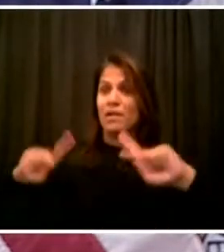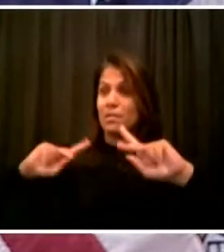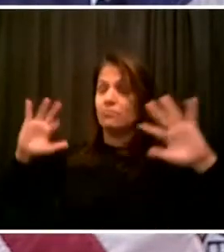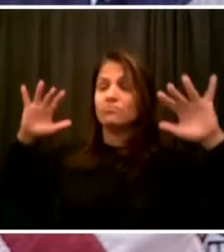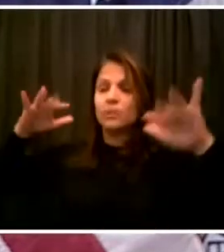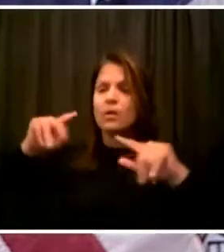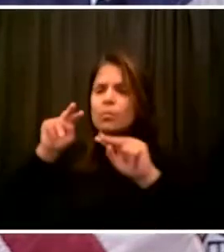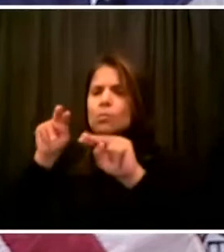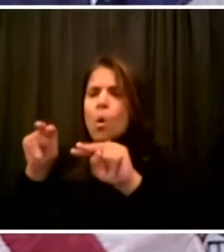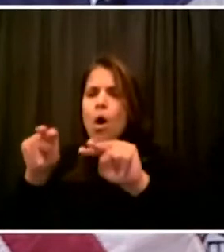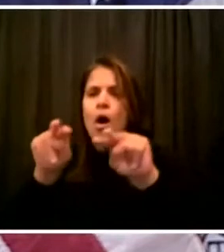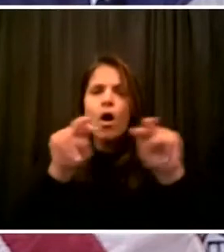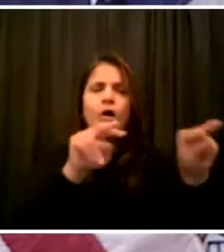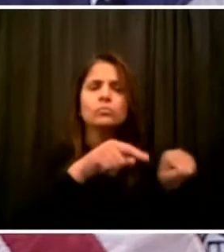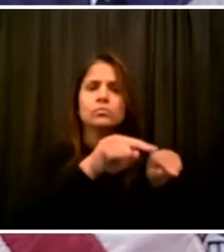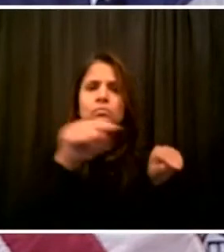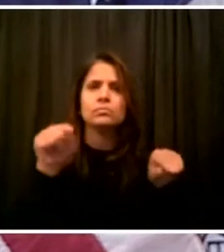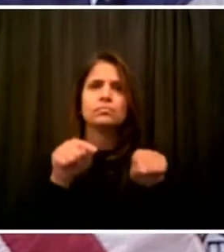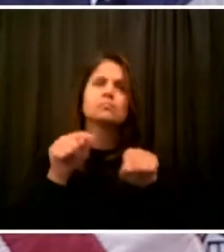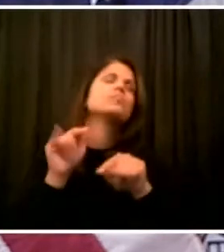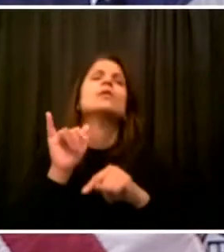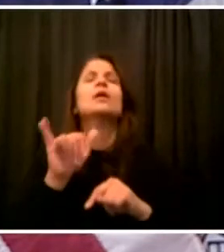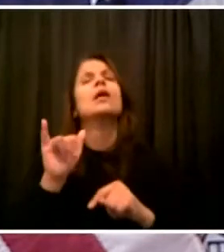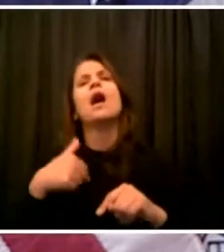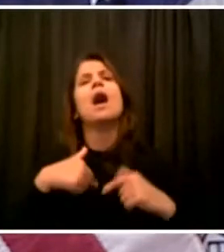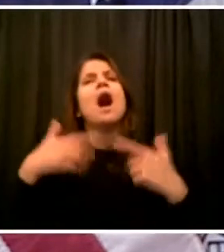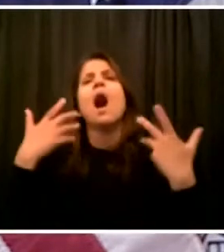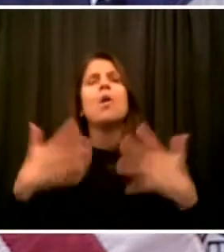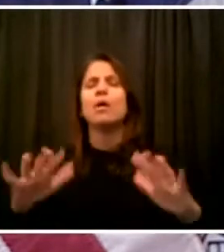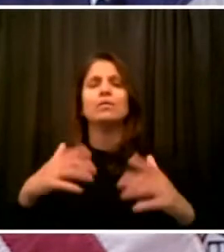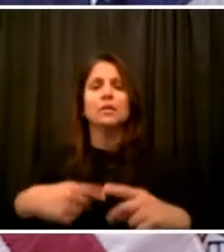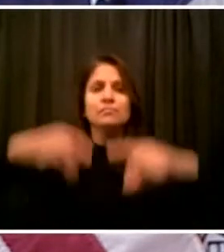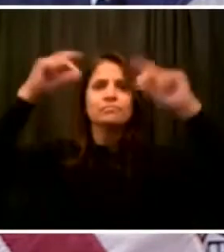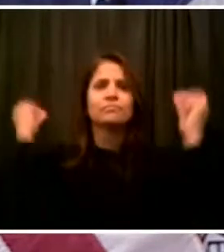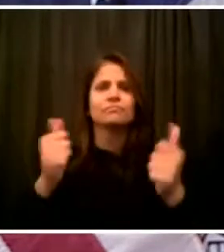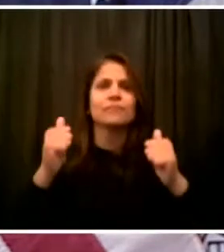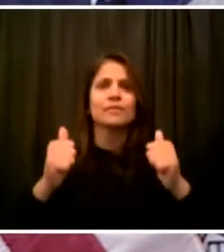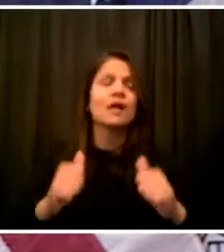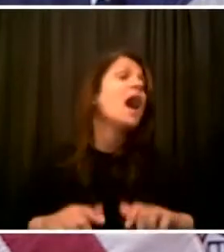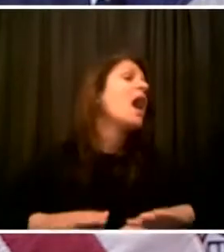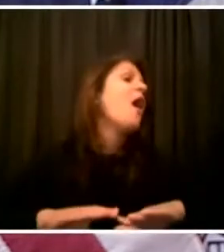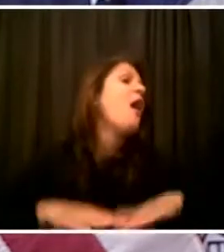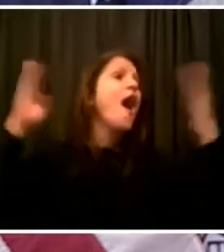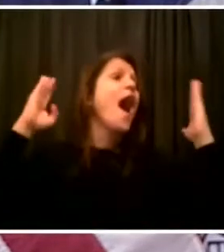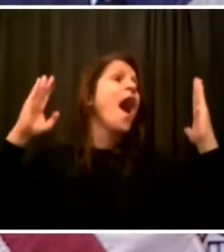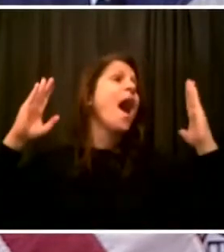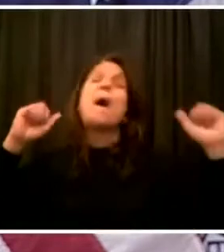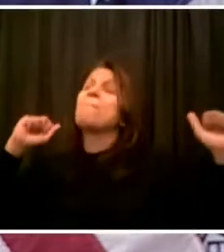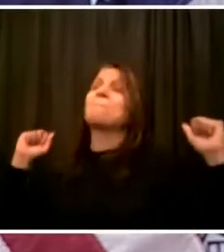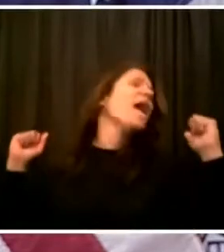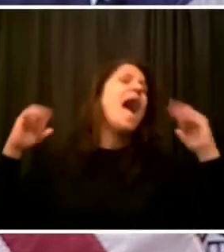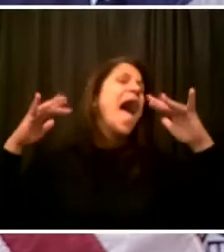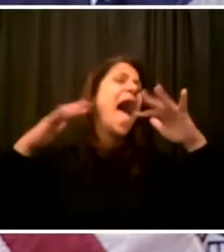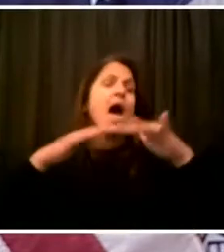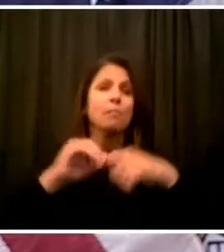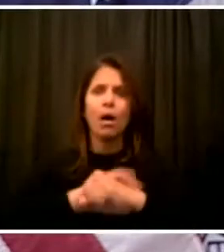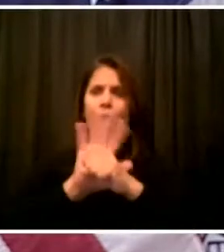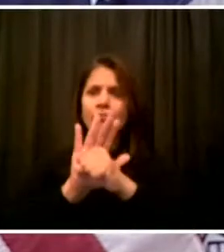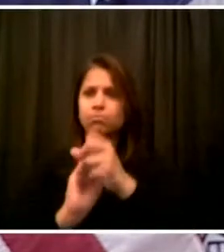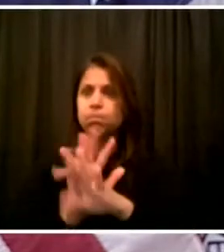disease. That would be something that would only set back small businesses much more. Next is Gloria from New York 1.